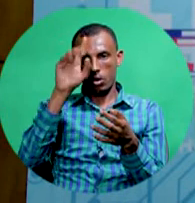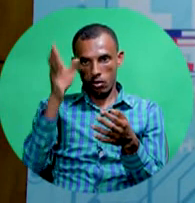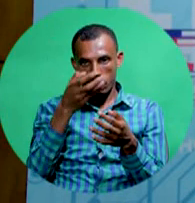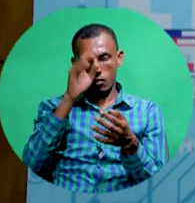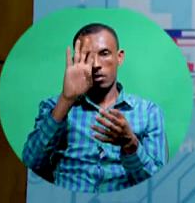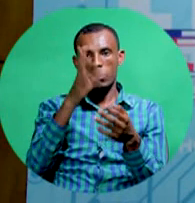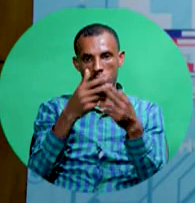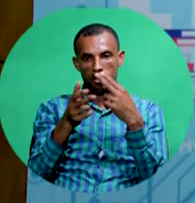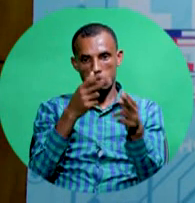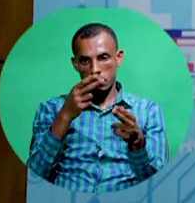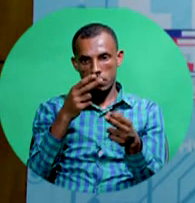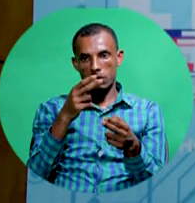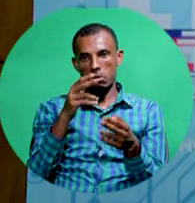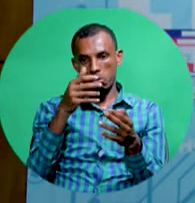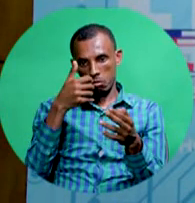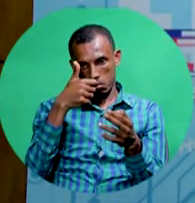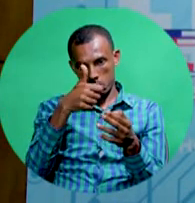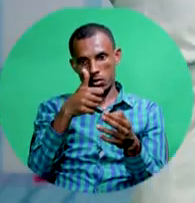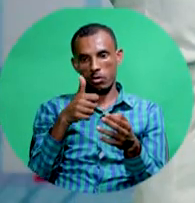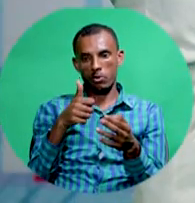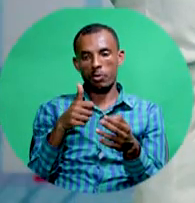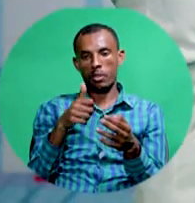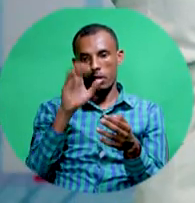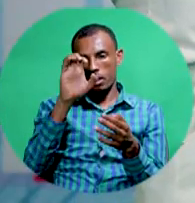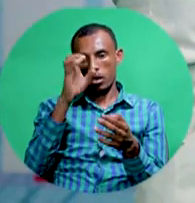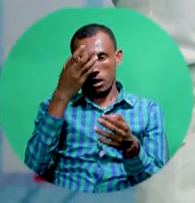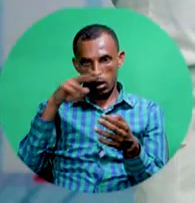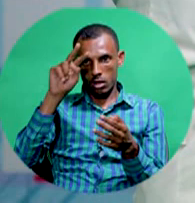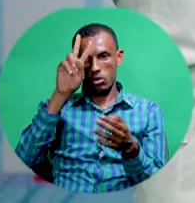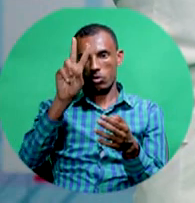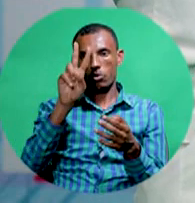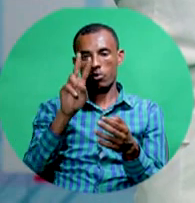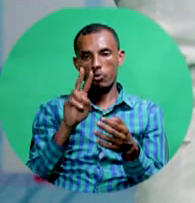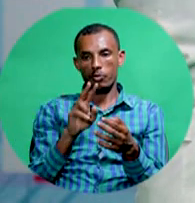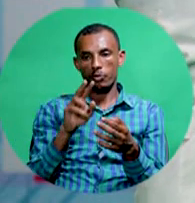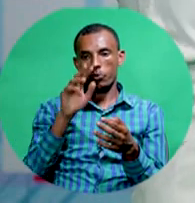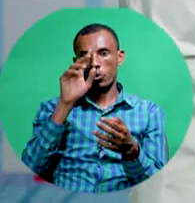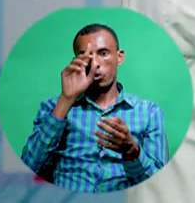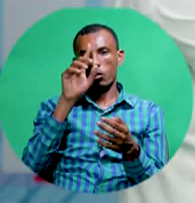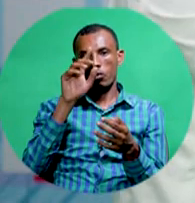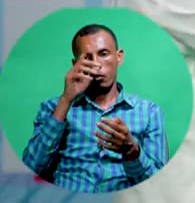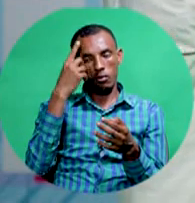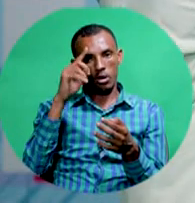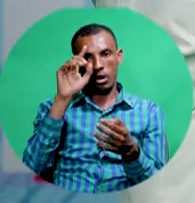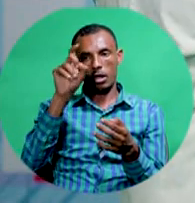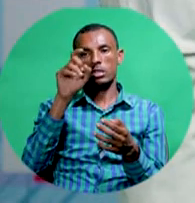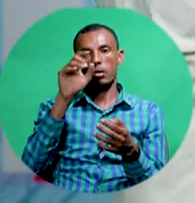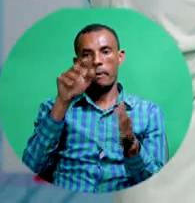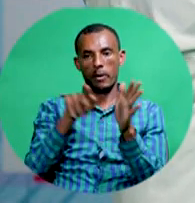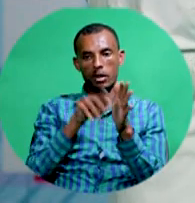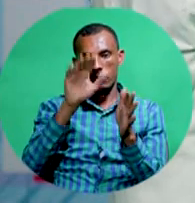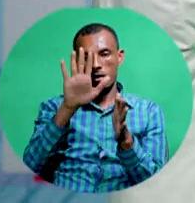4 times itself, simply it is e raised to 4x minus 5, and don't forget the